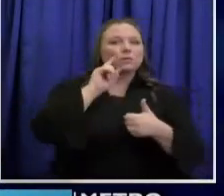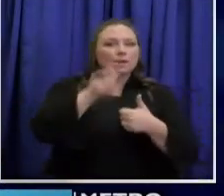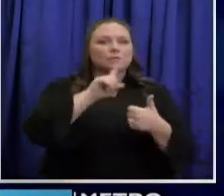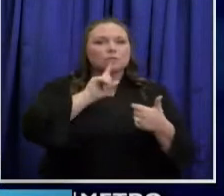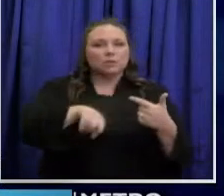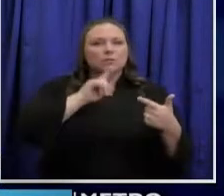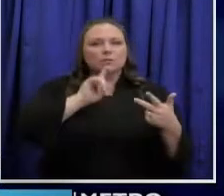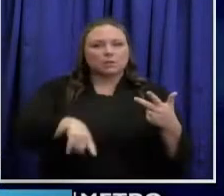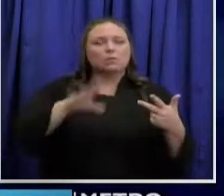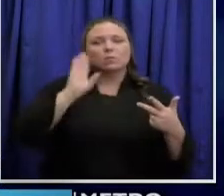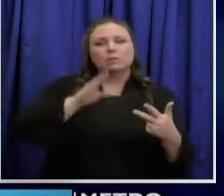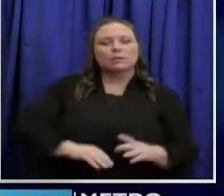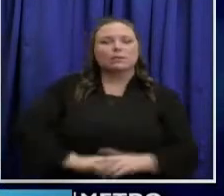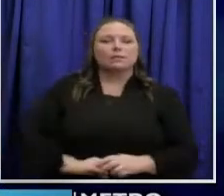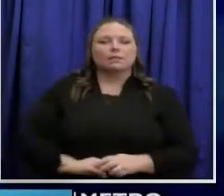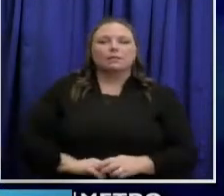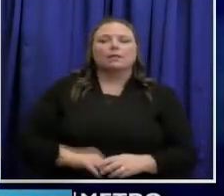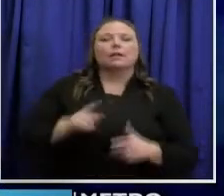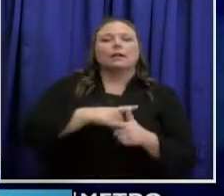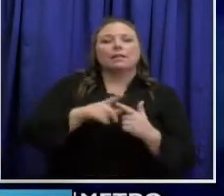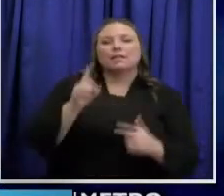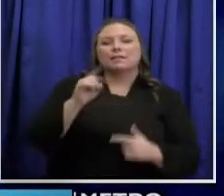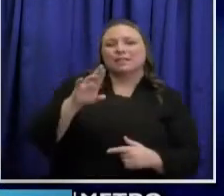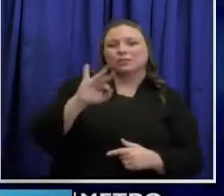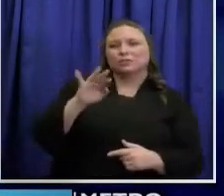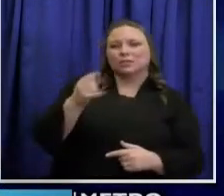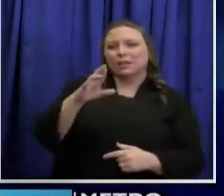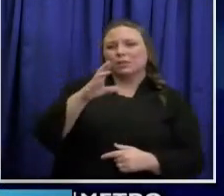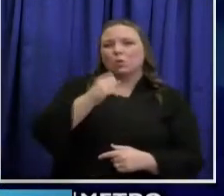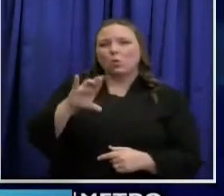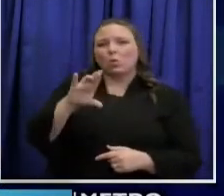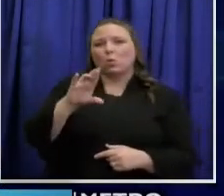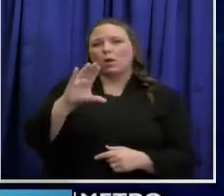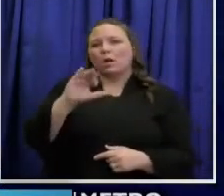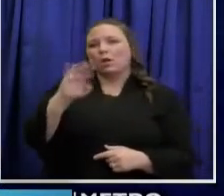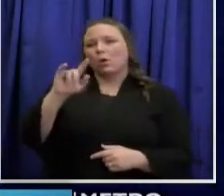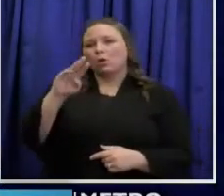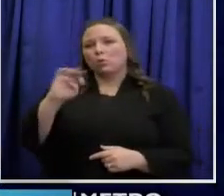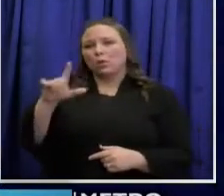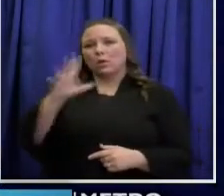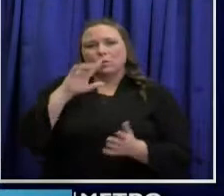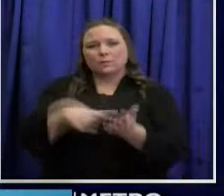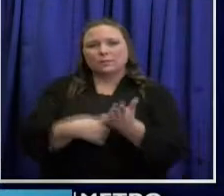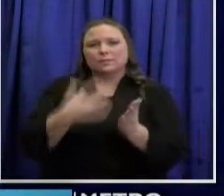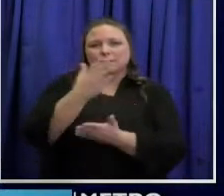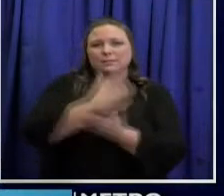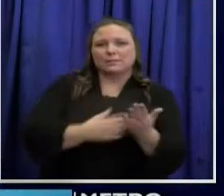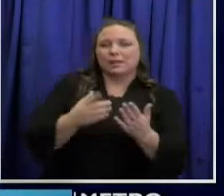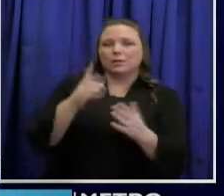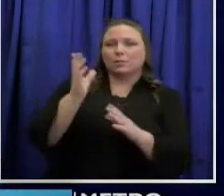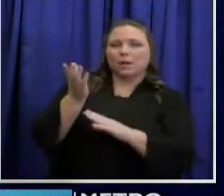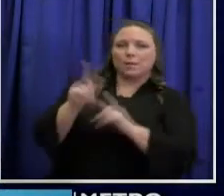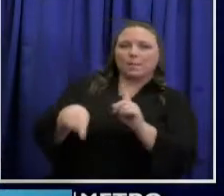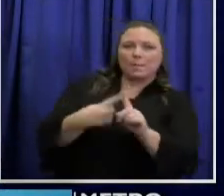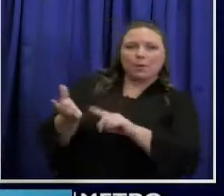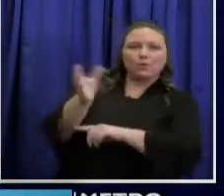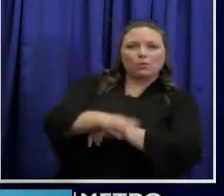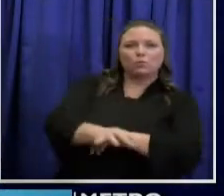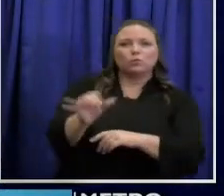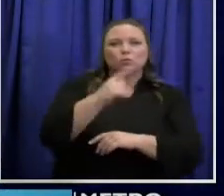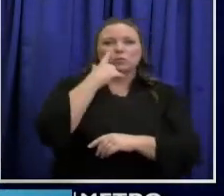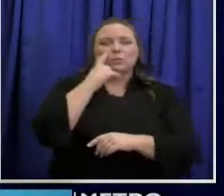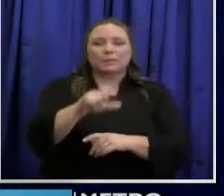questions. Dr. Shahanger, Dr. Caldwell, I think would also like to talk a little bit about enforcement because it's going to